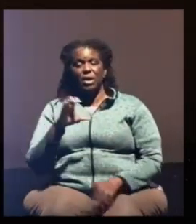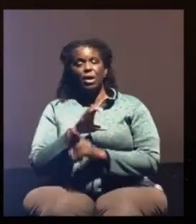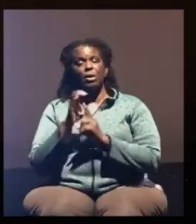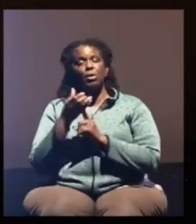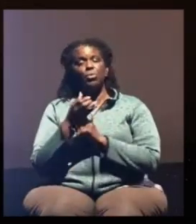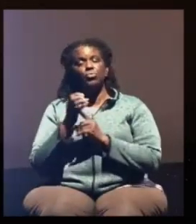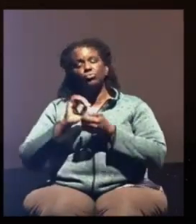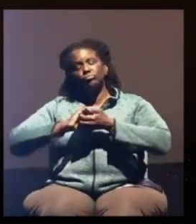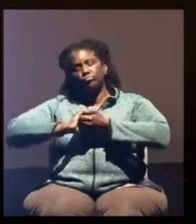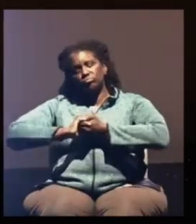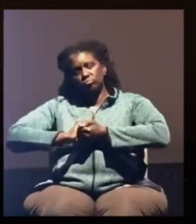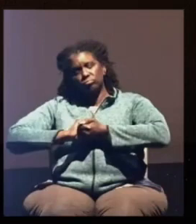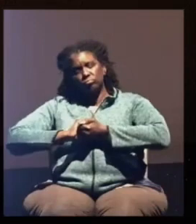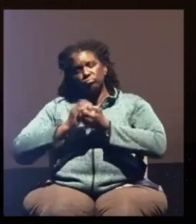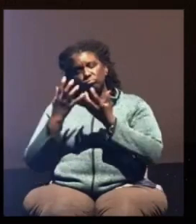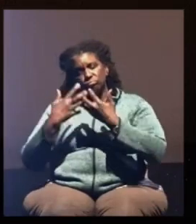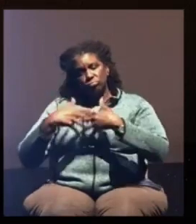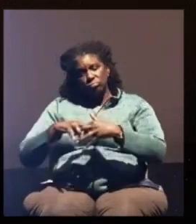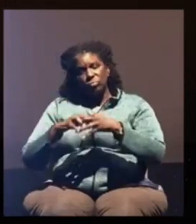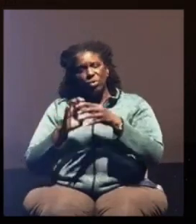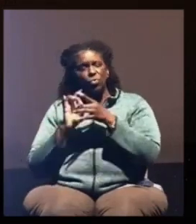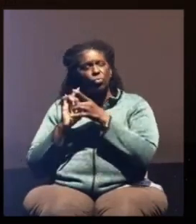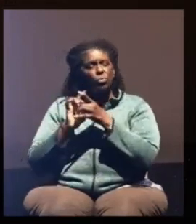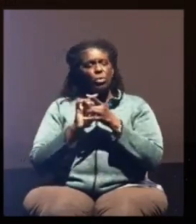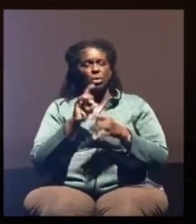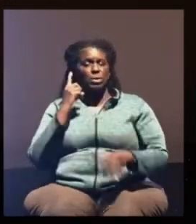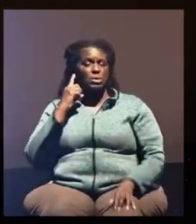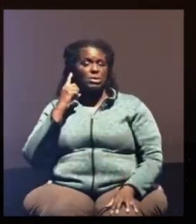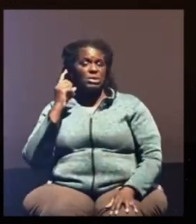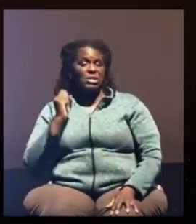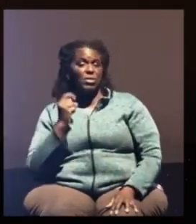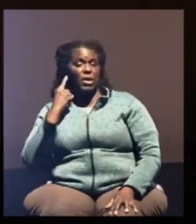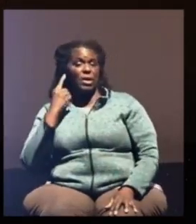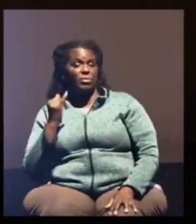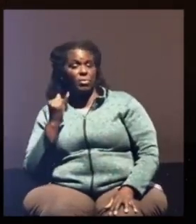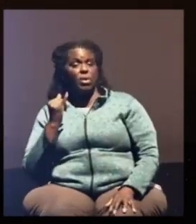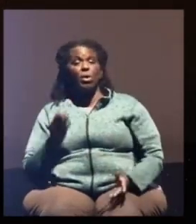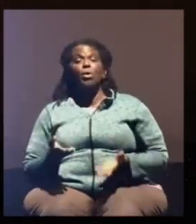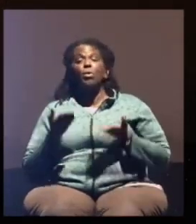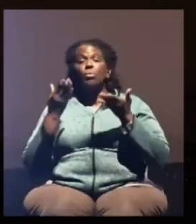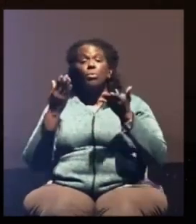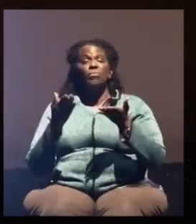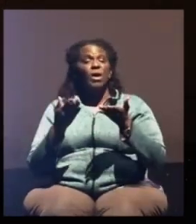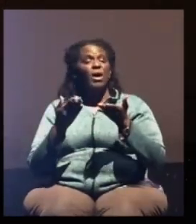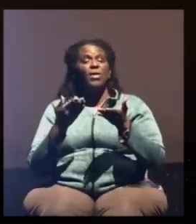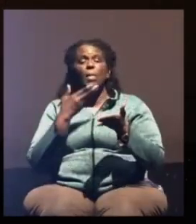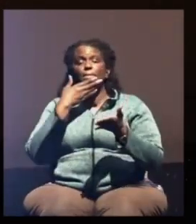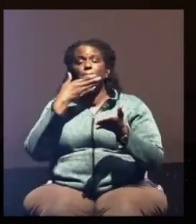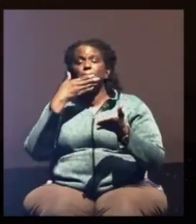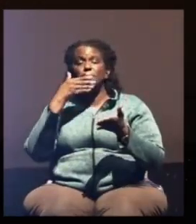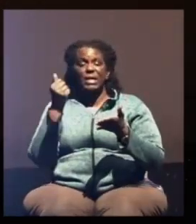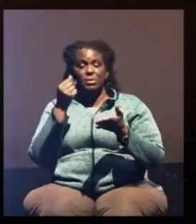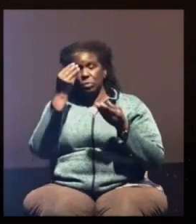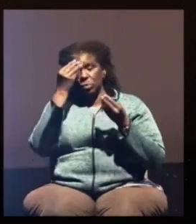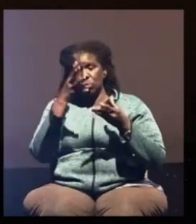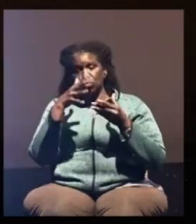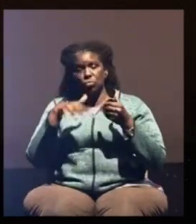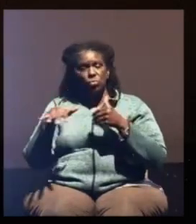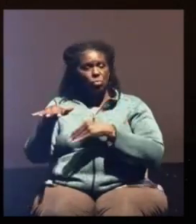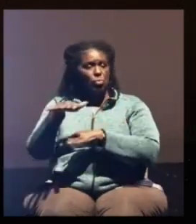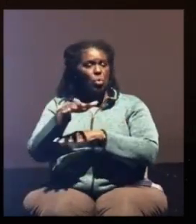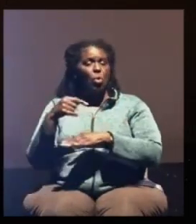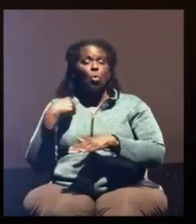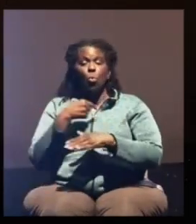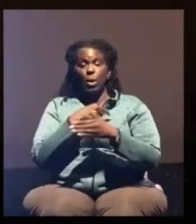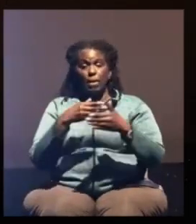Southern California's diverse community by providing the highest quality news and information across multiple platforms. We are a public